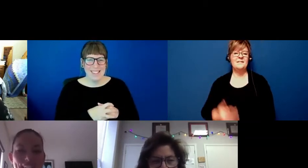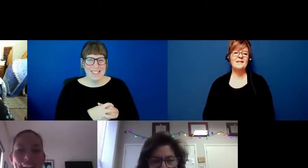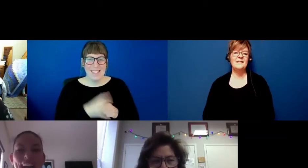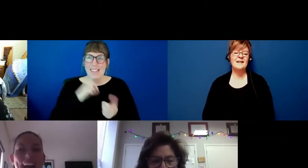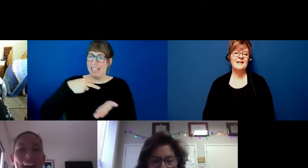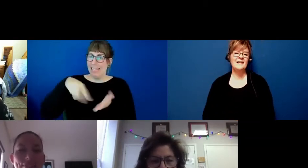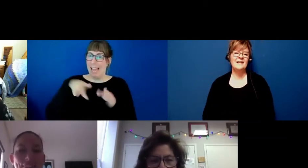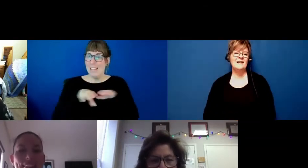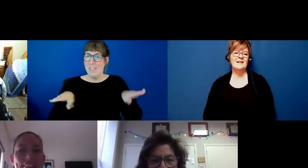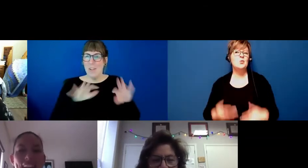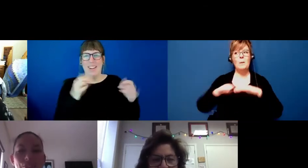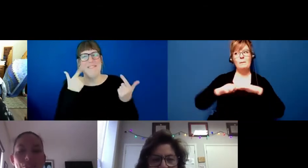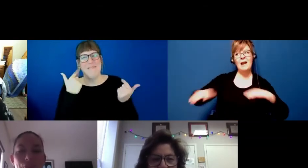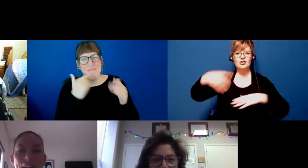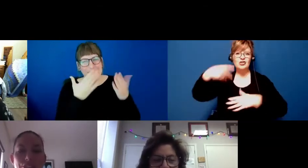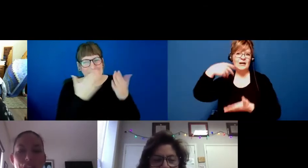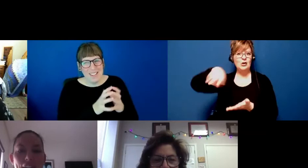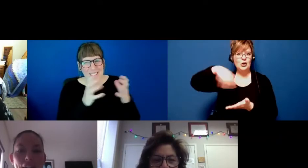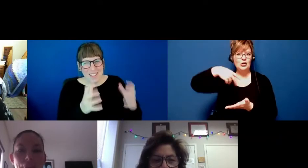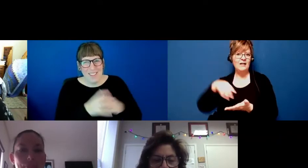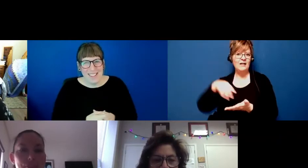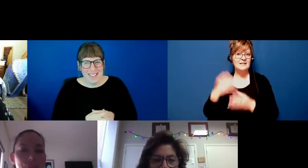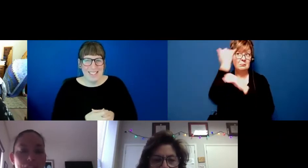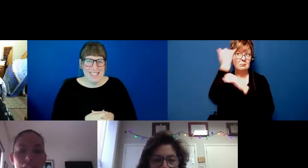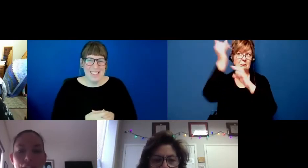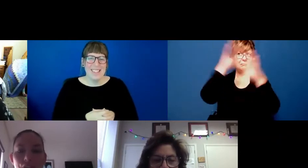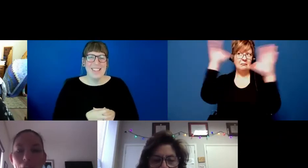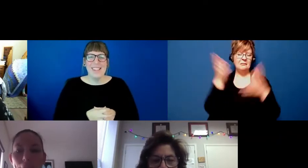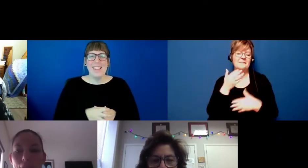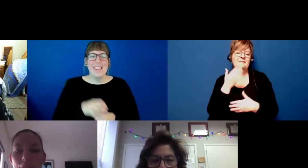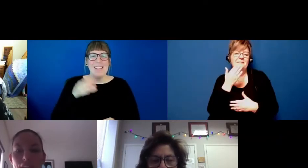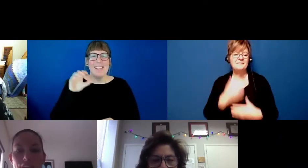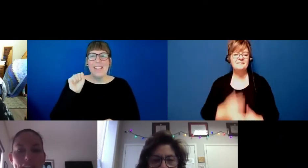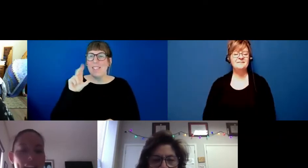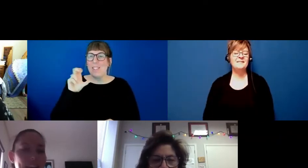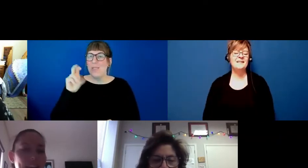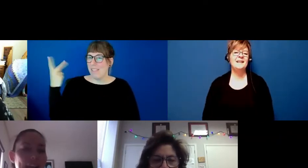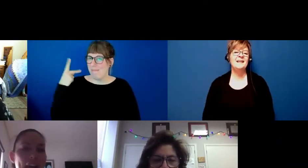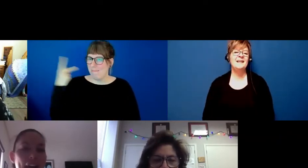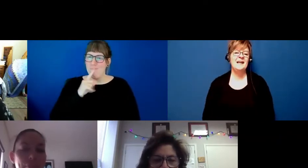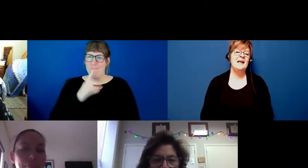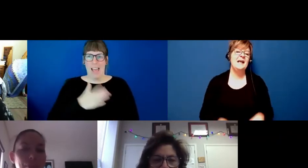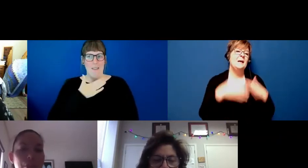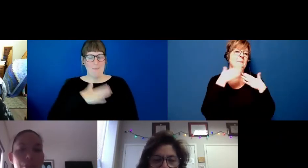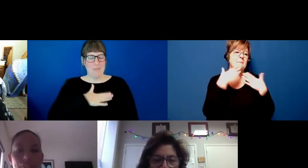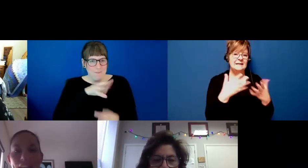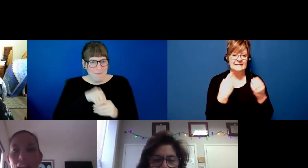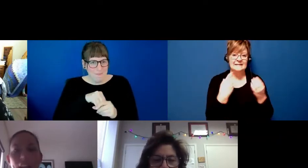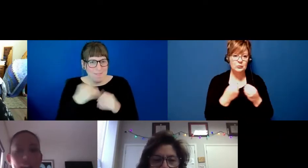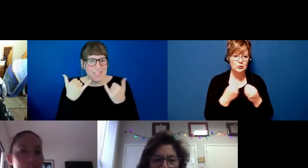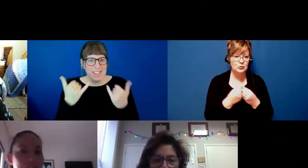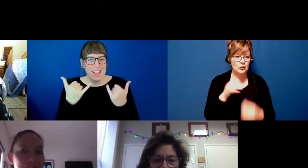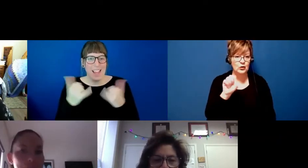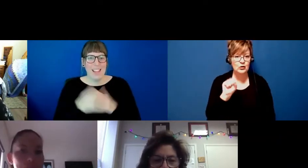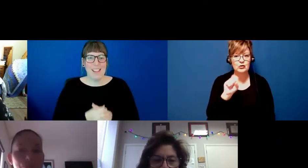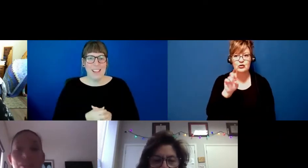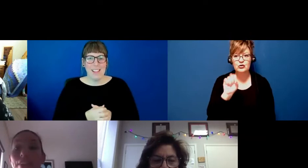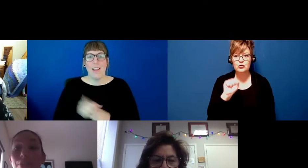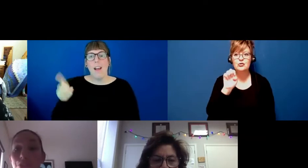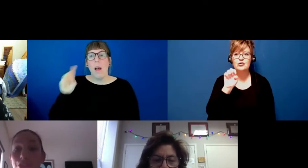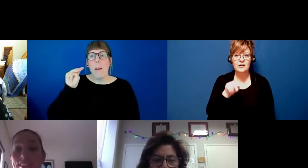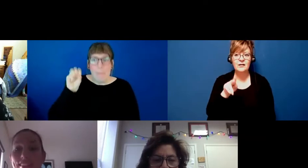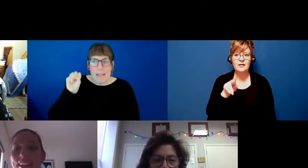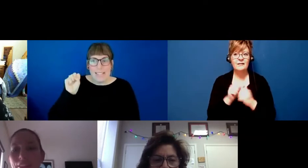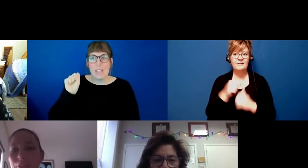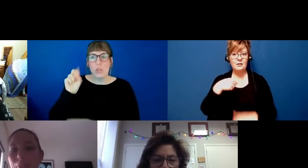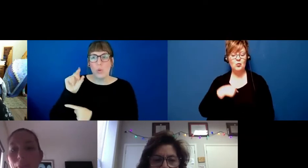metaphor. Thank you so much. Miss Susan and I are so happy to be here today. And you'll notice that I address her as Miss Susan, even though